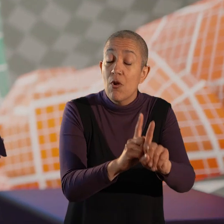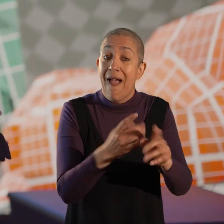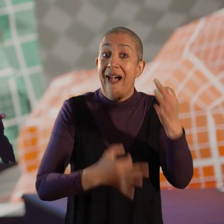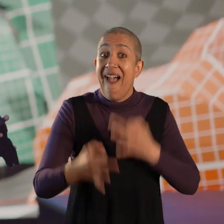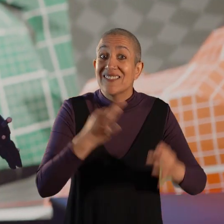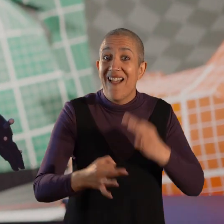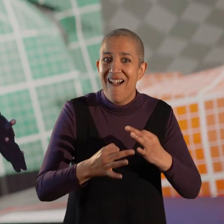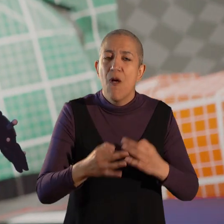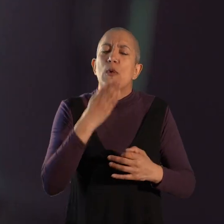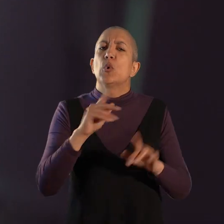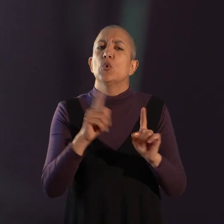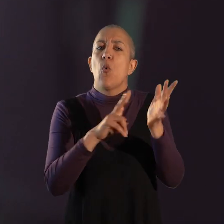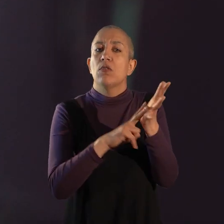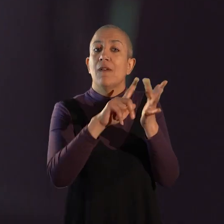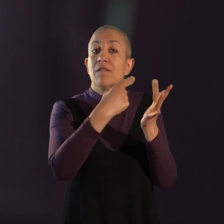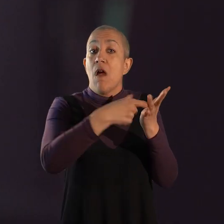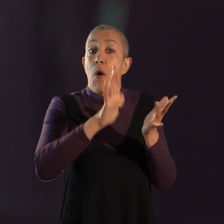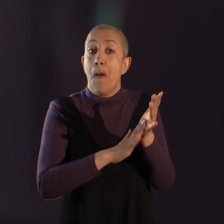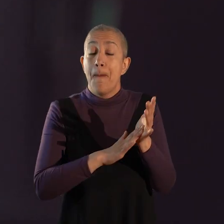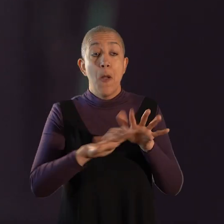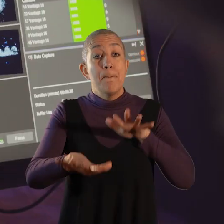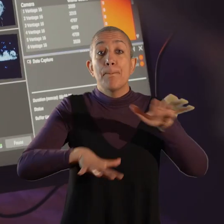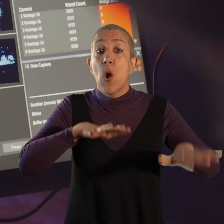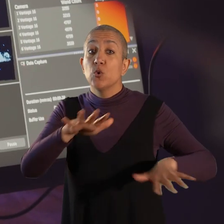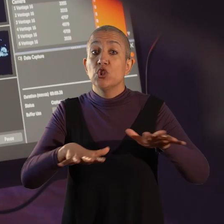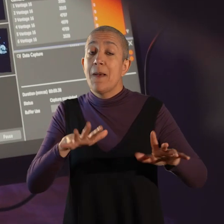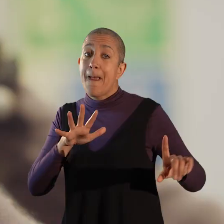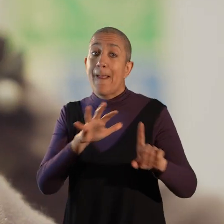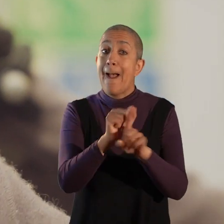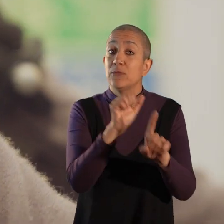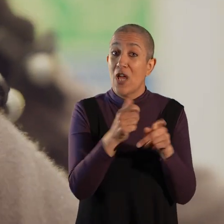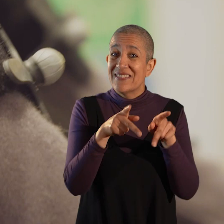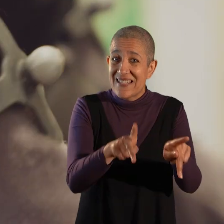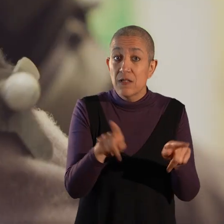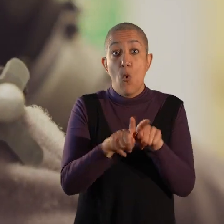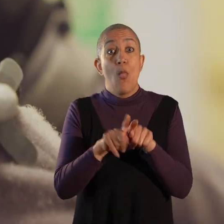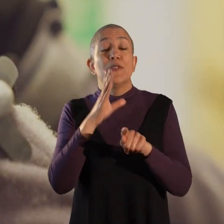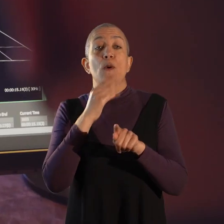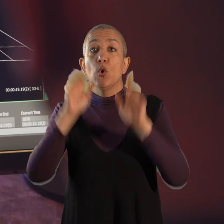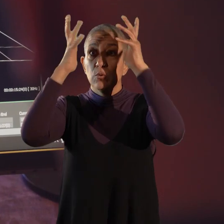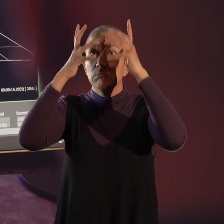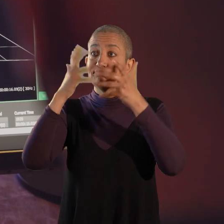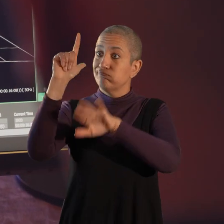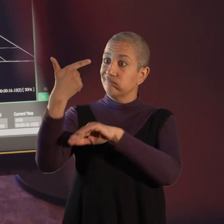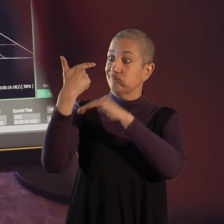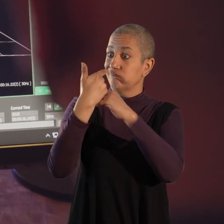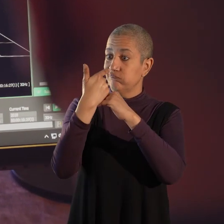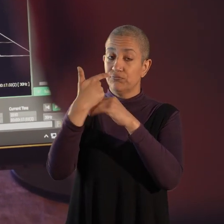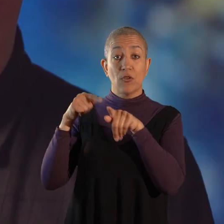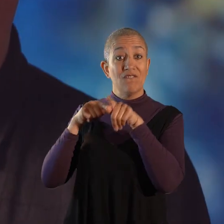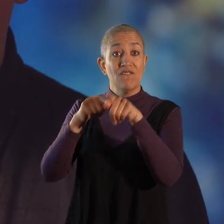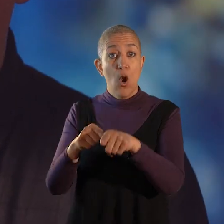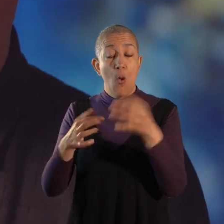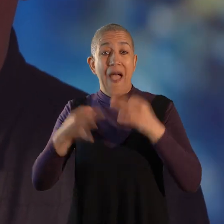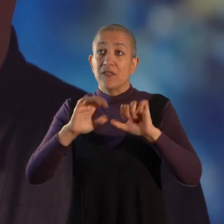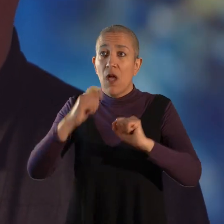Predominantly to track our actors, we are using a Vicon motion capture system, and we will be using a combination of headsets to track